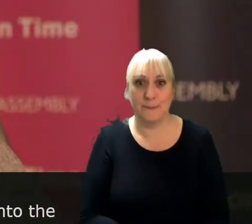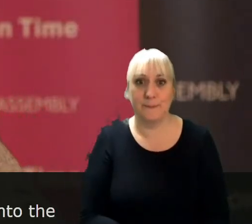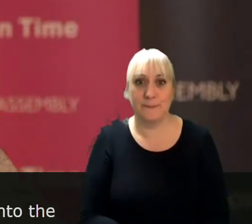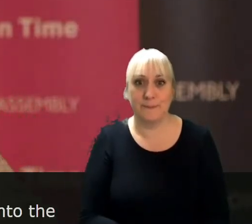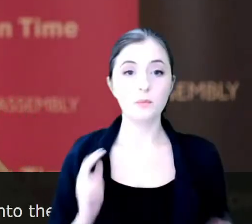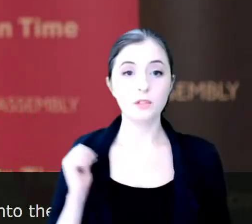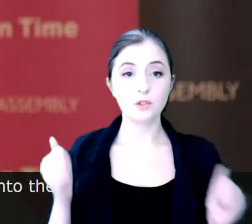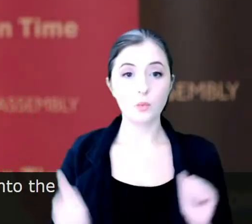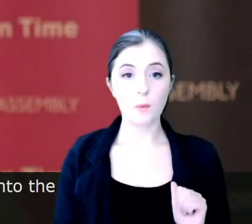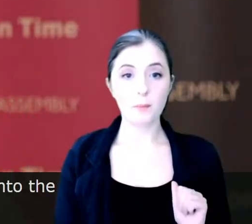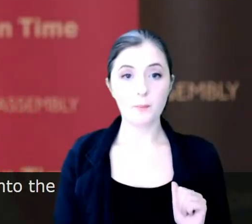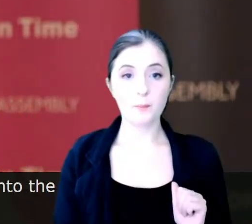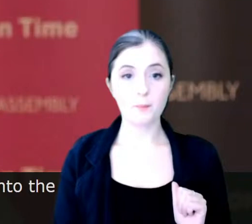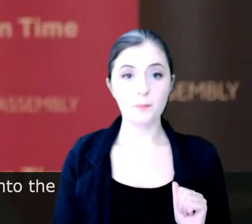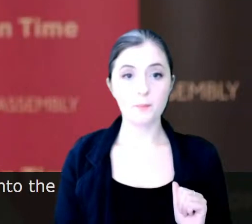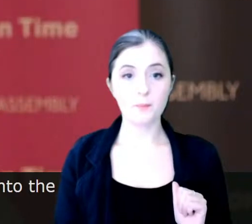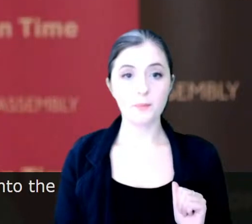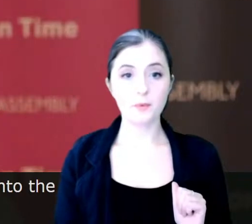first of all welcome